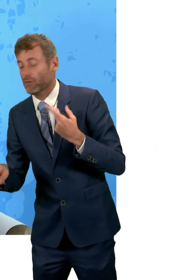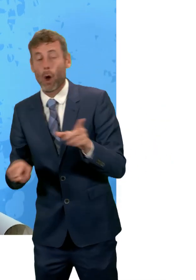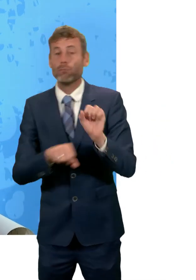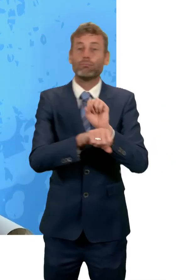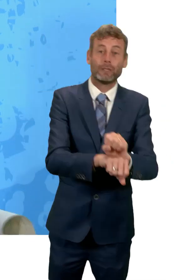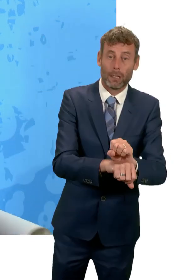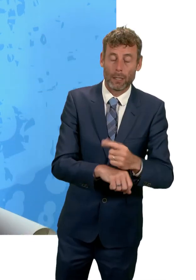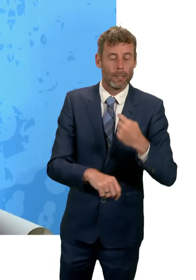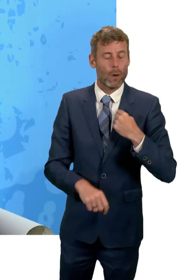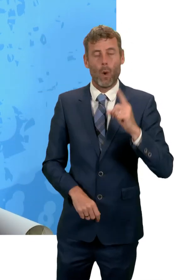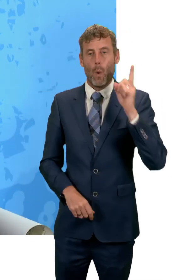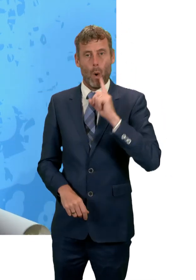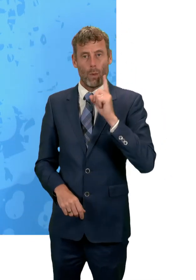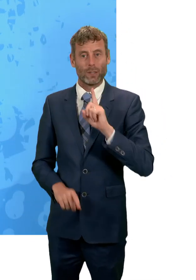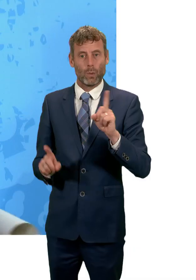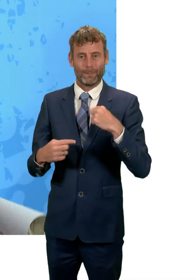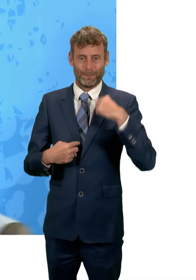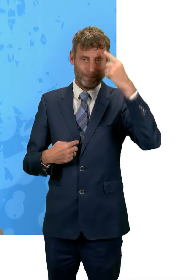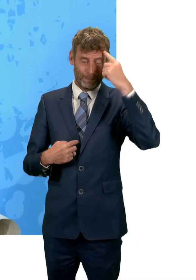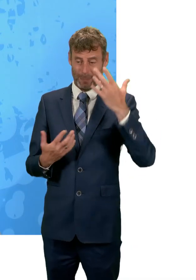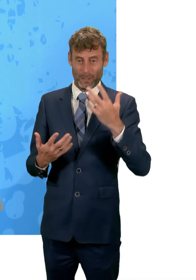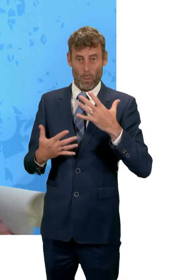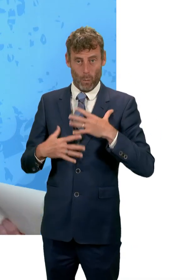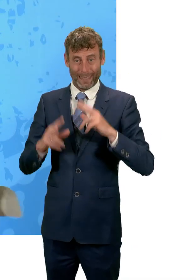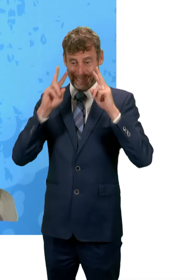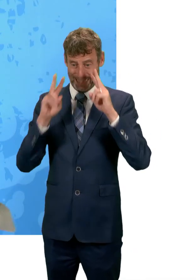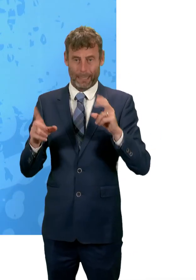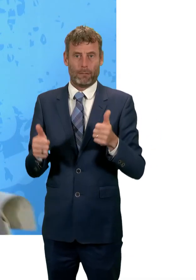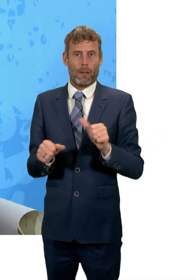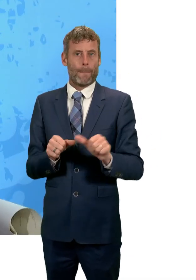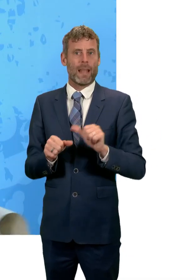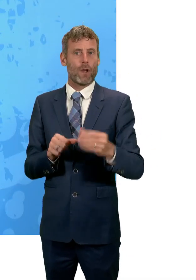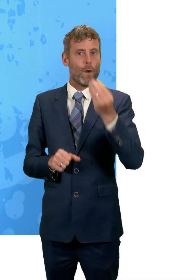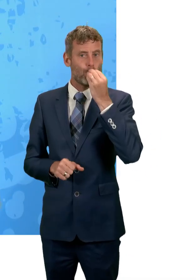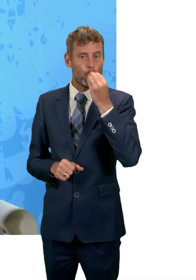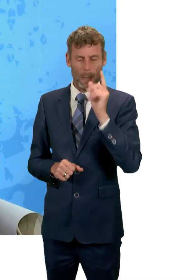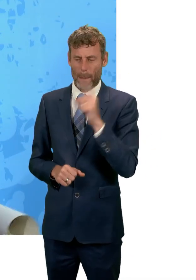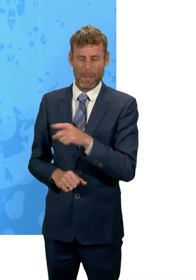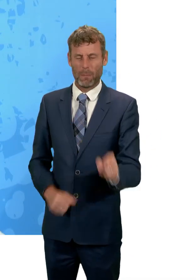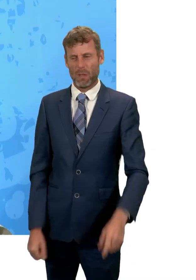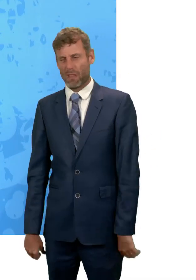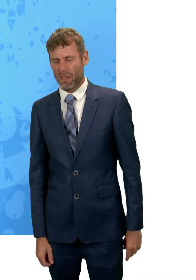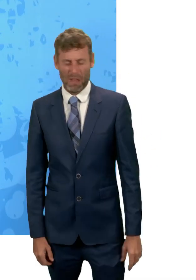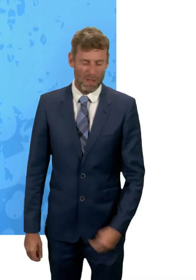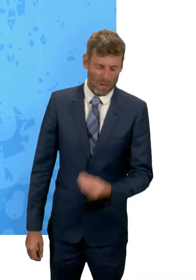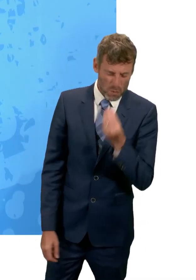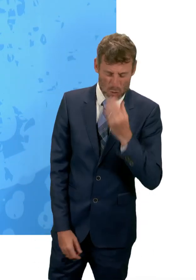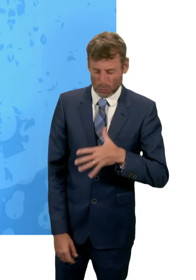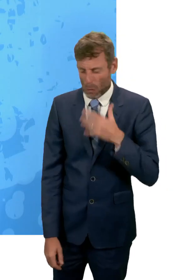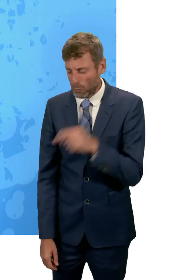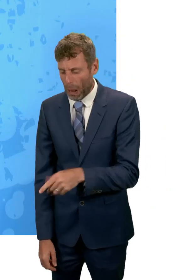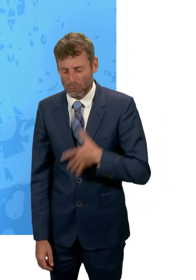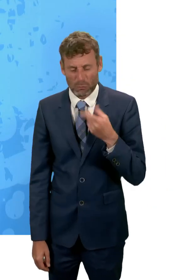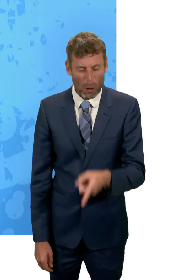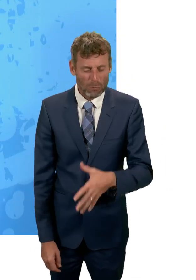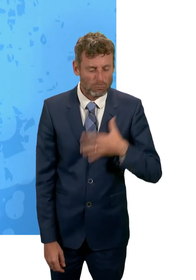for prisoners, I don't like that. You know, there's a big thing about not liking food and not having a good relationship, but not